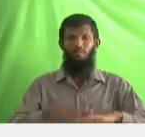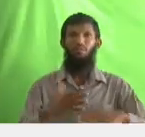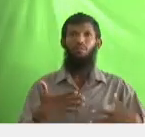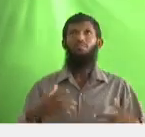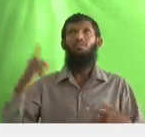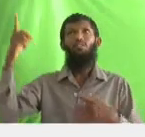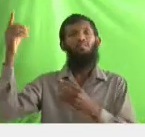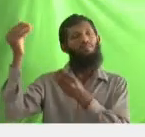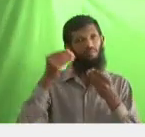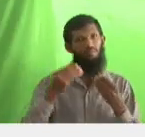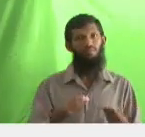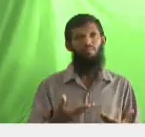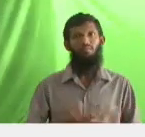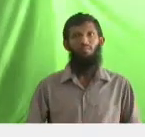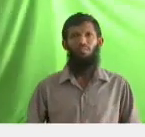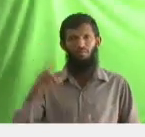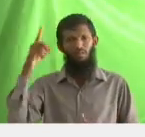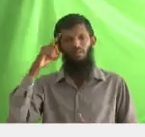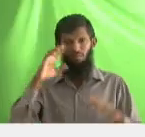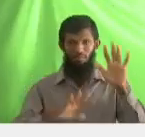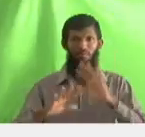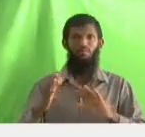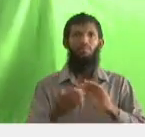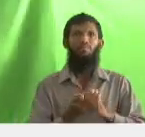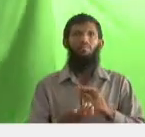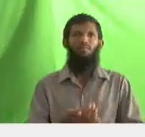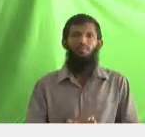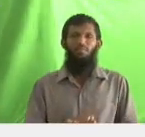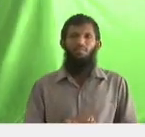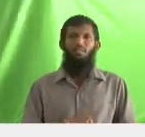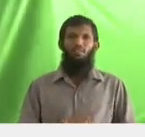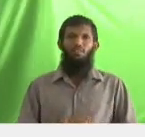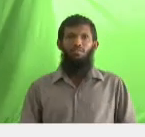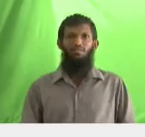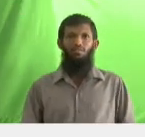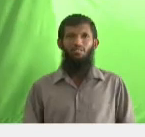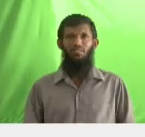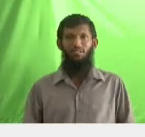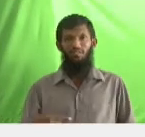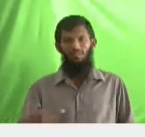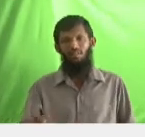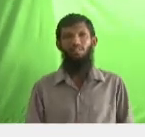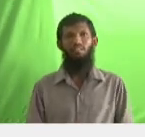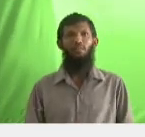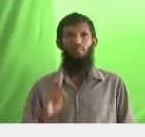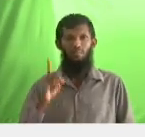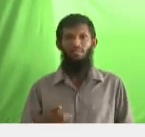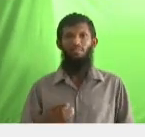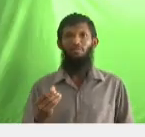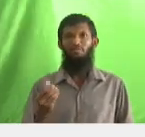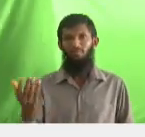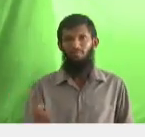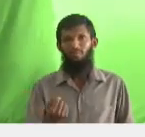Almighty. In His divine plan, He has kept it such that we would need to earn in order to